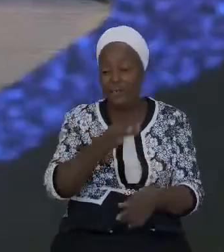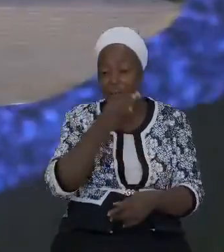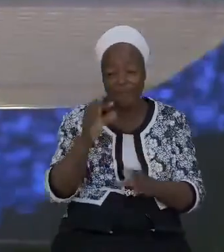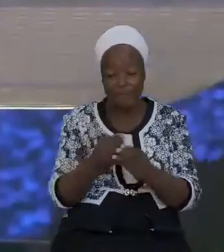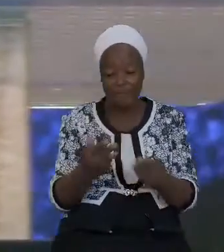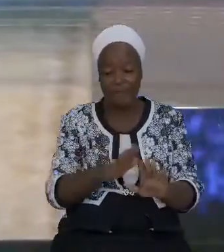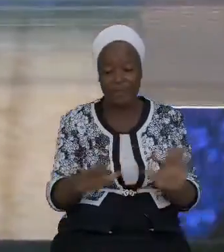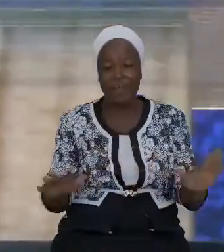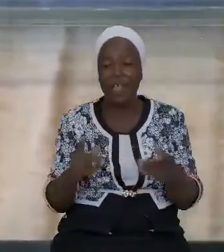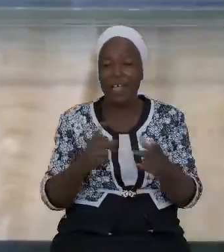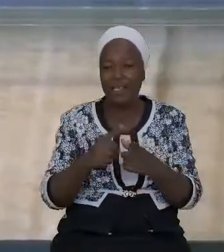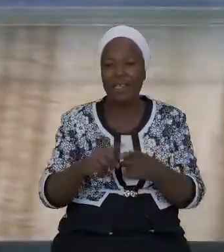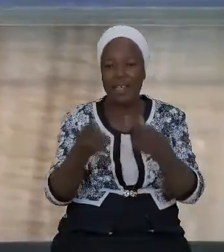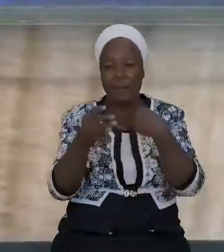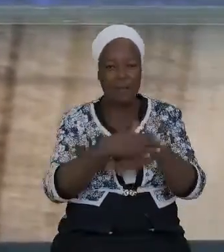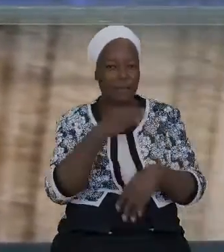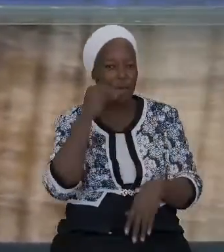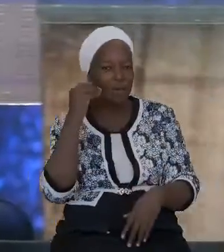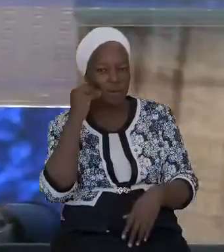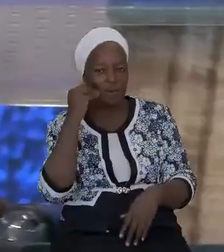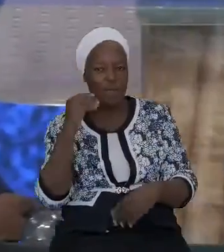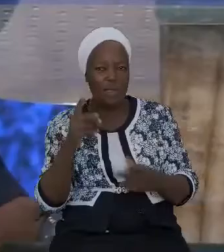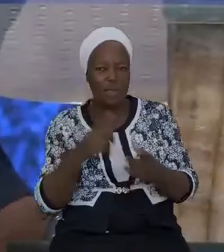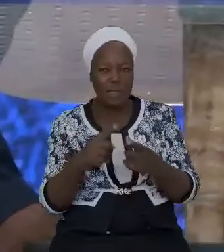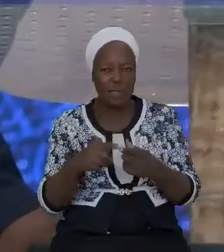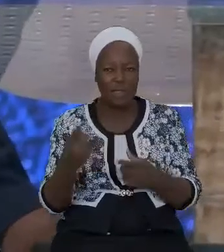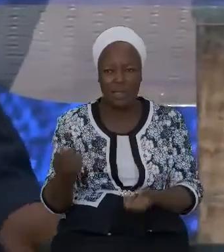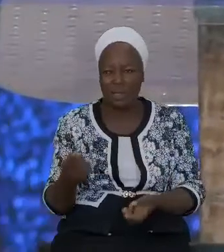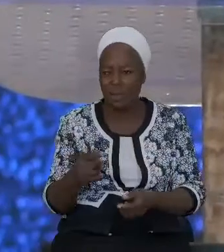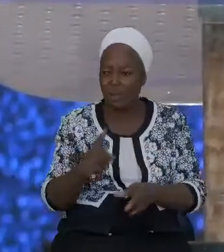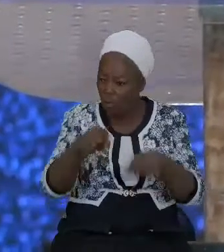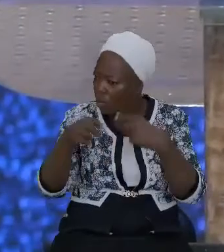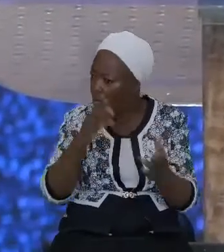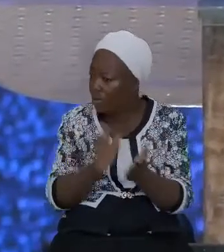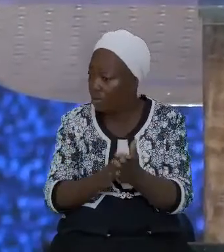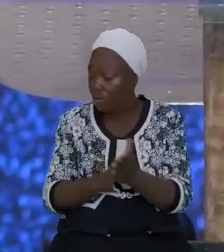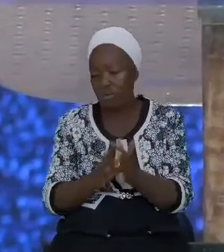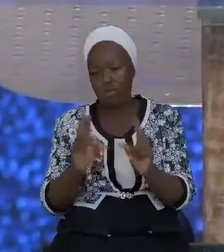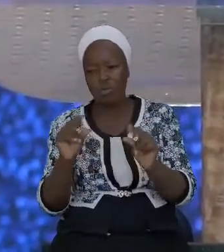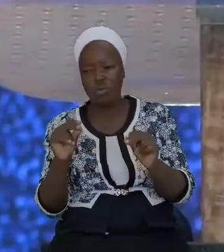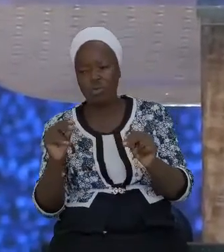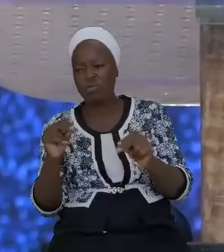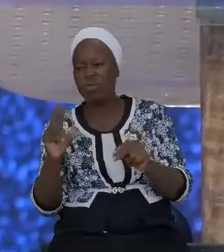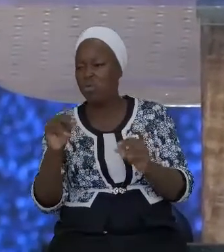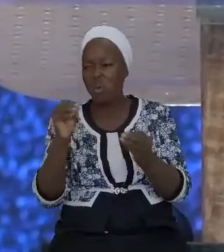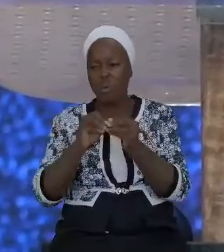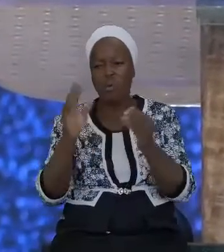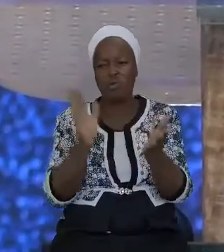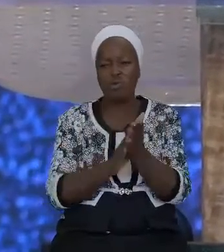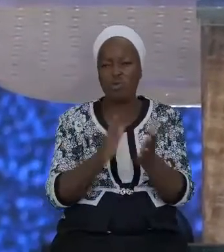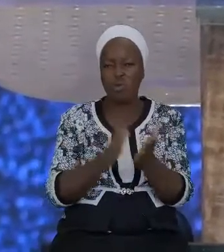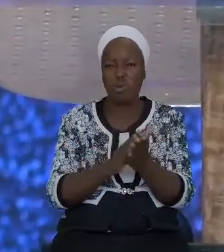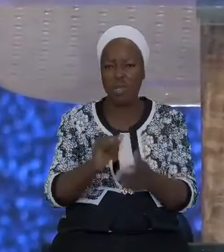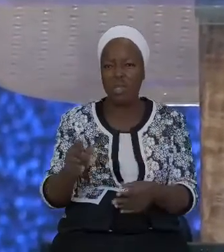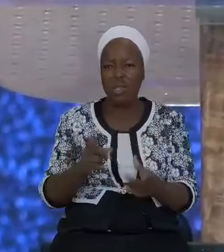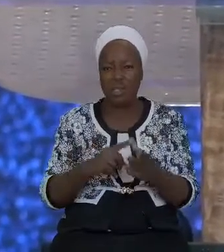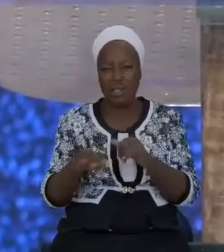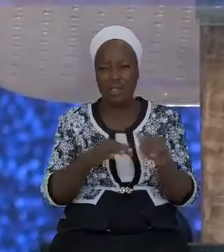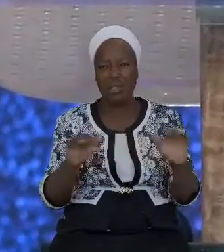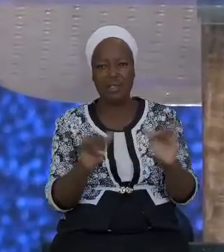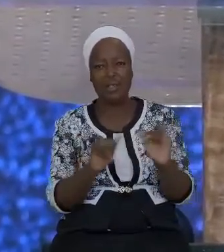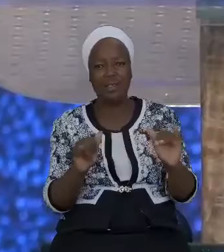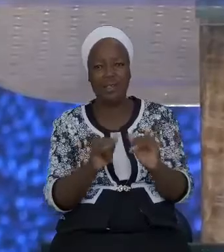home. The following day, go back to, I said, no more schooling. And I did the same thing. Now, my